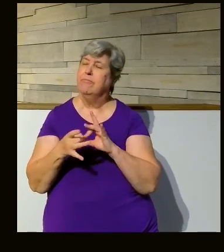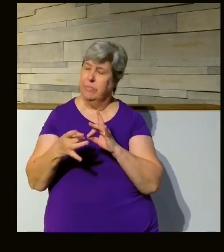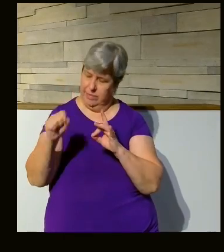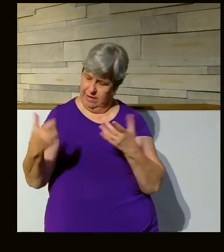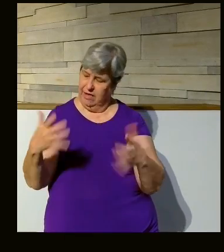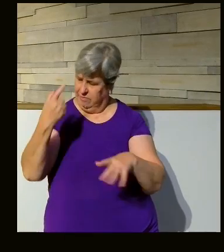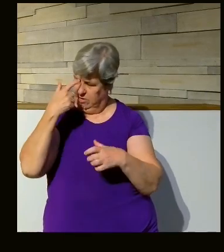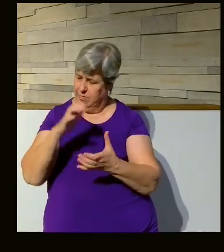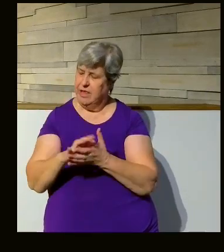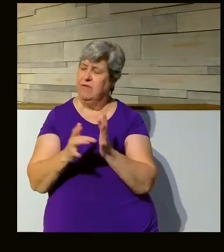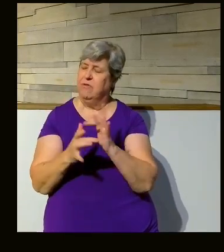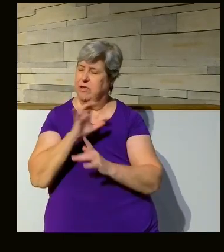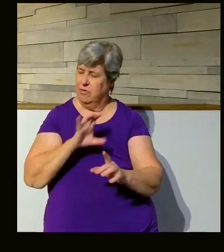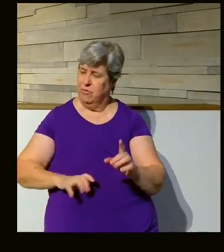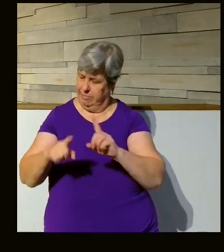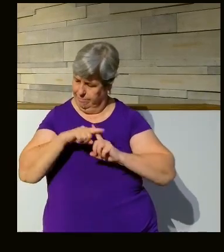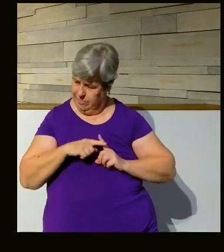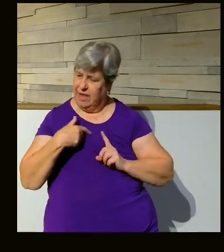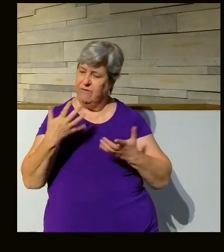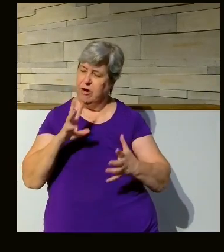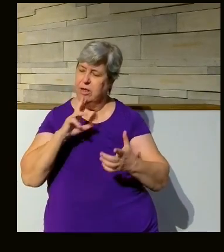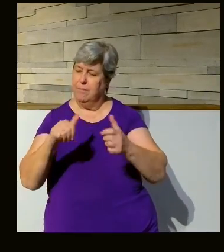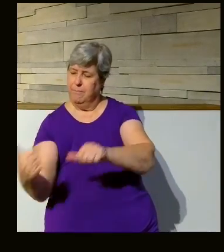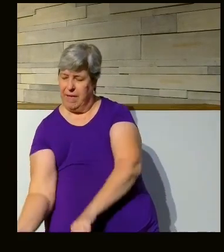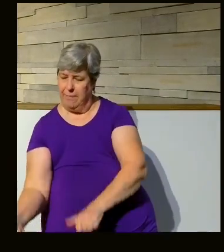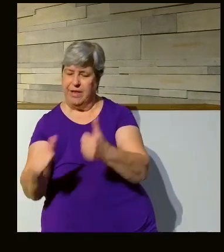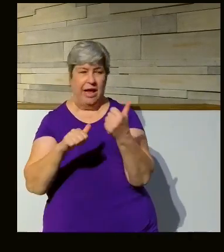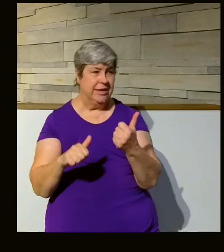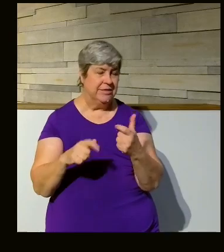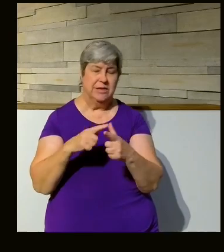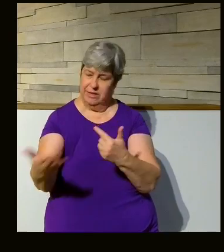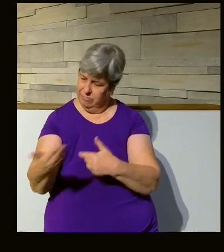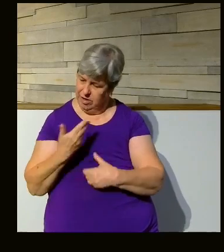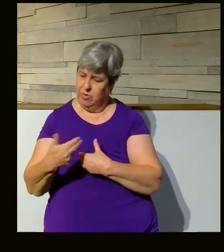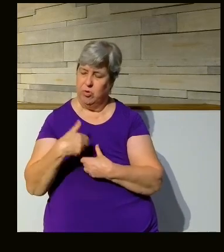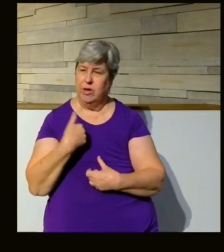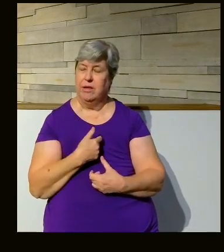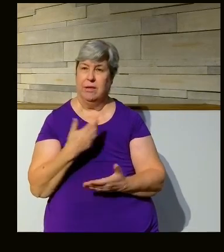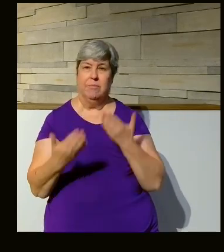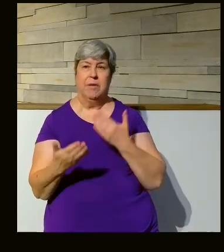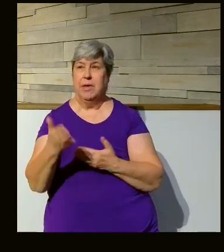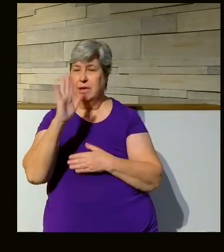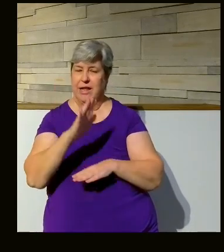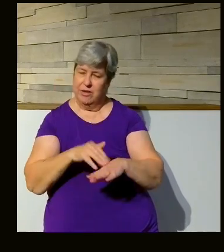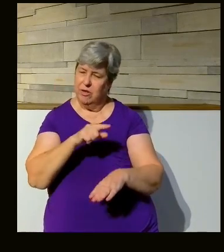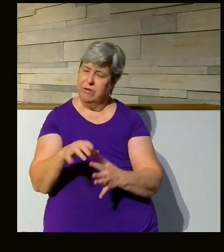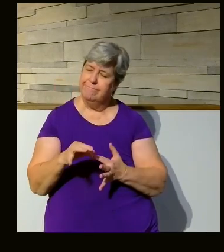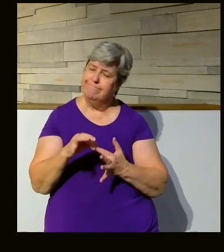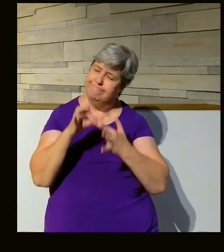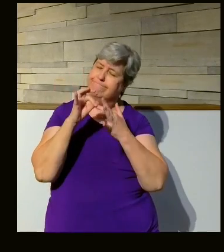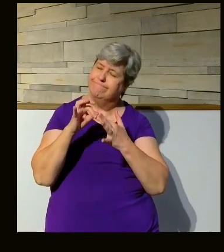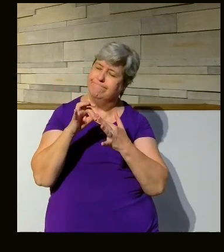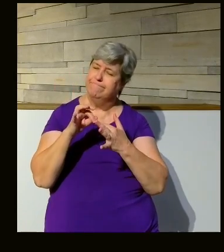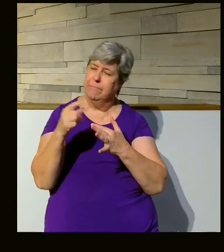in Christ and that you have already been baptized by immersion. That's how you come and join. We invite you to join us this morning. Some of you, maybe God has put a call upon